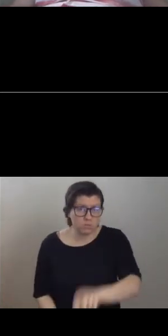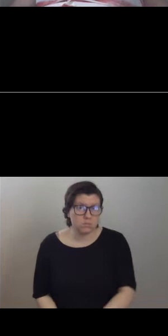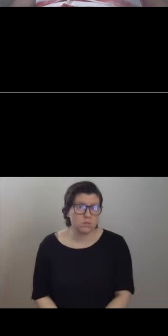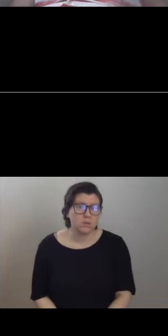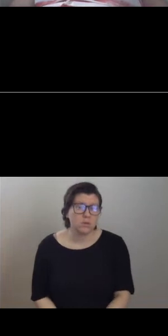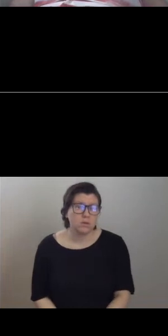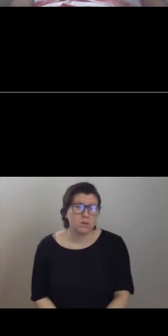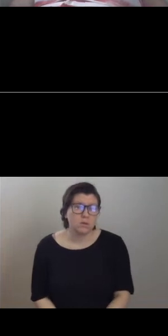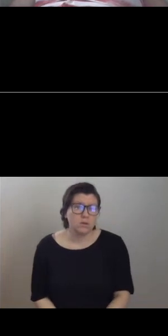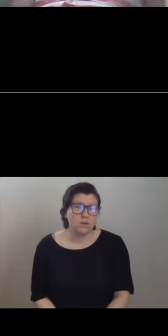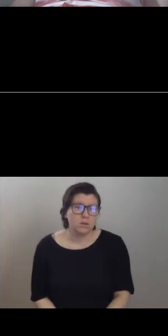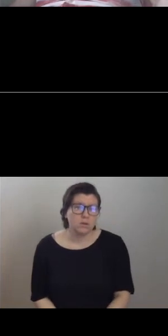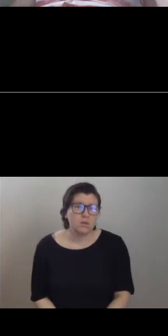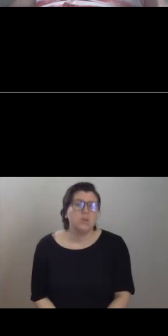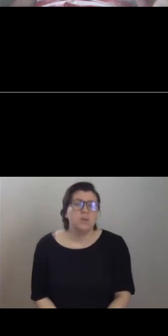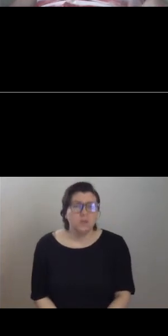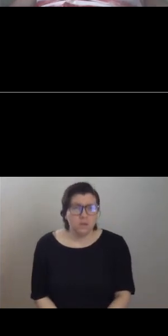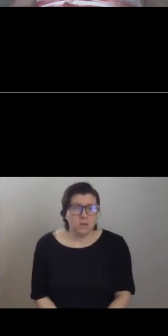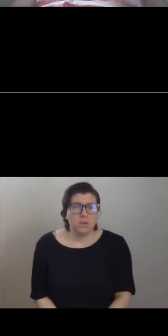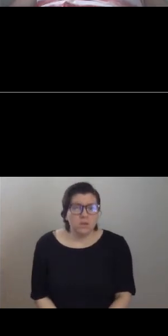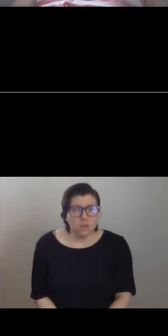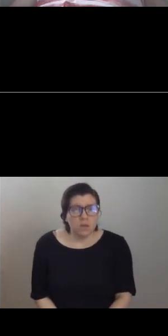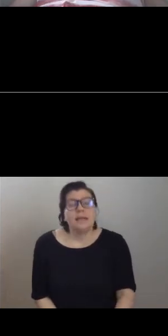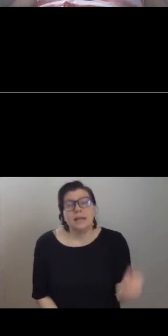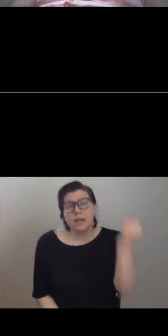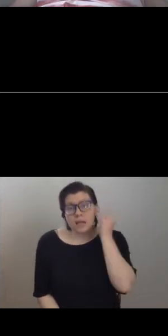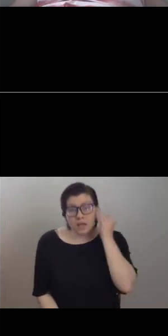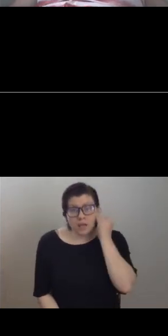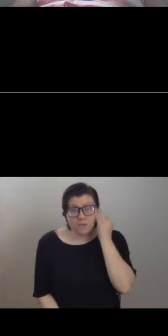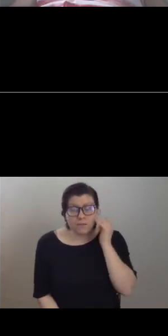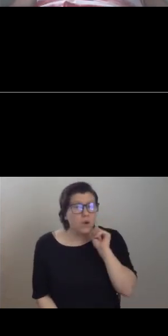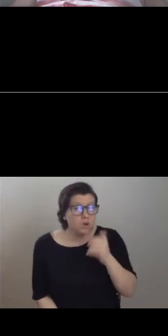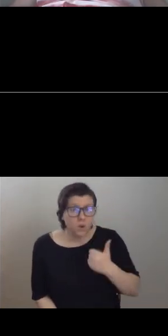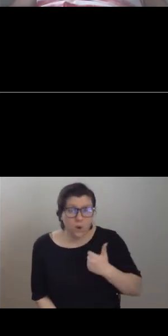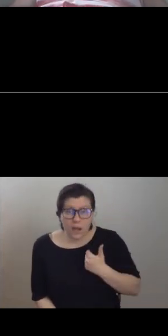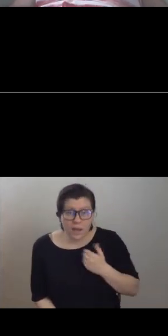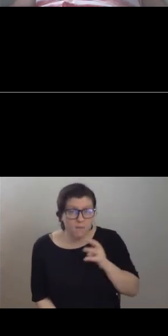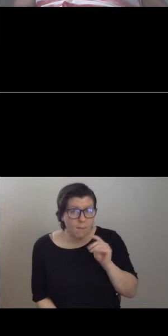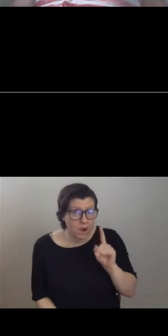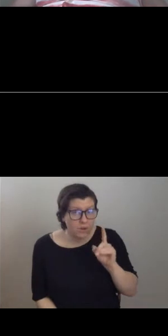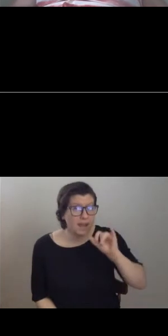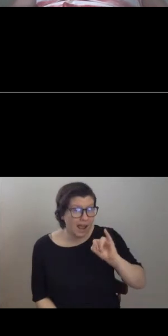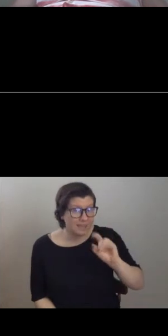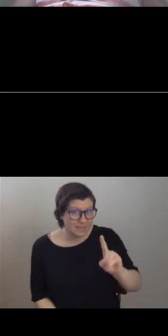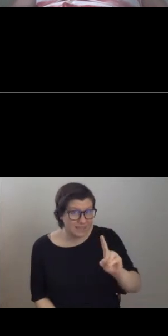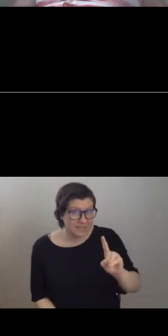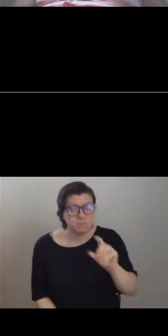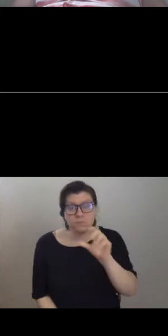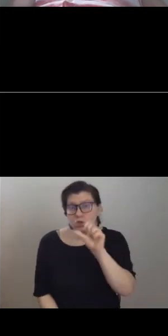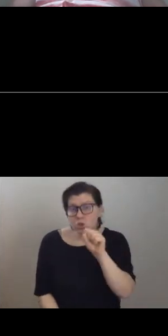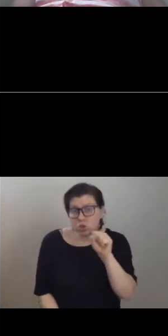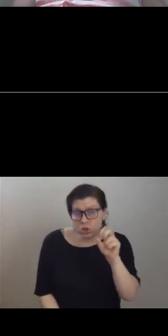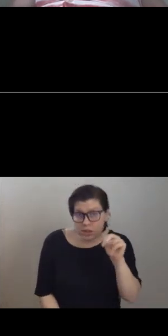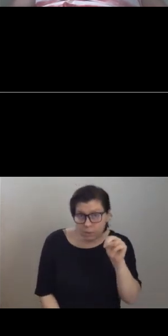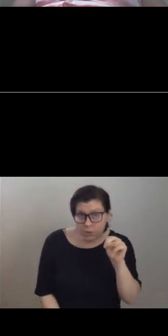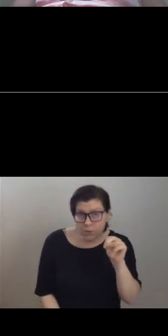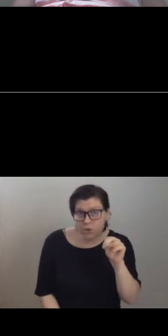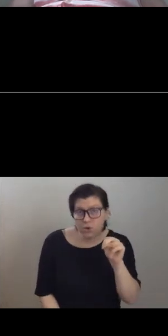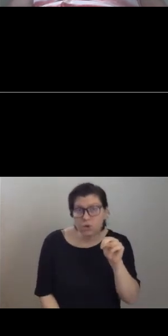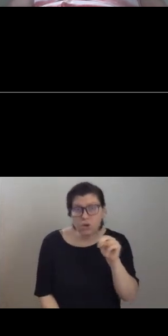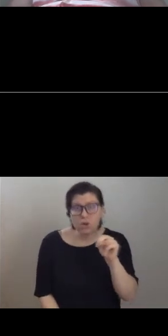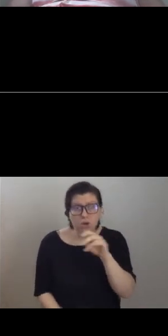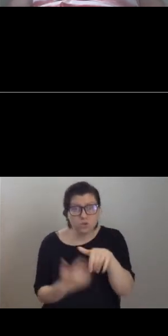would need to have, if you did not have a Maryland ID, if you had your social security number, which most people